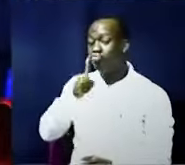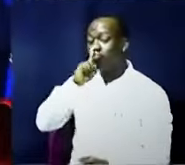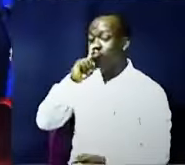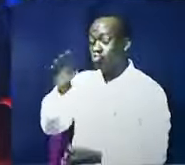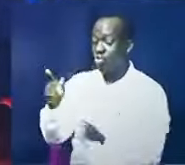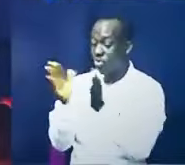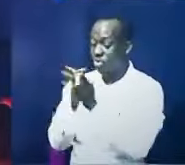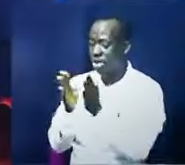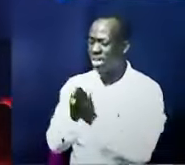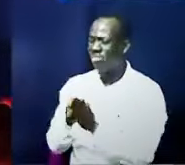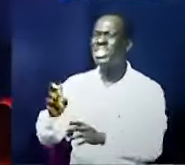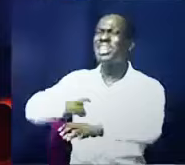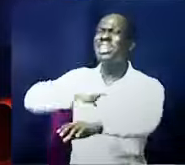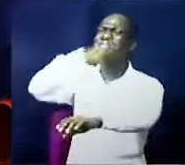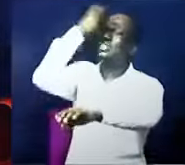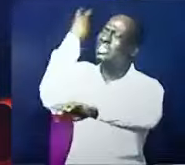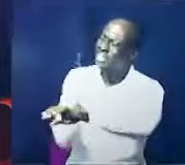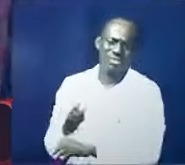Prayer is difficult.